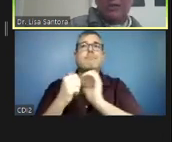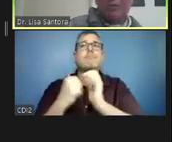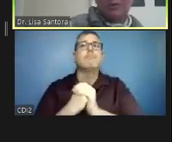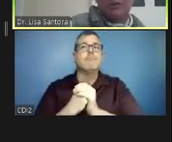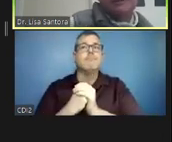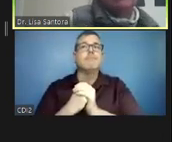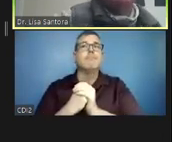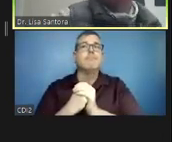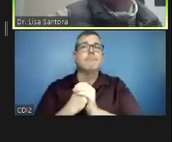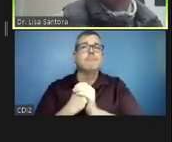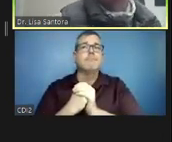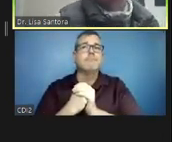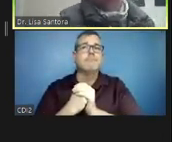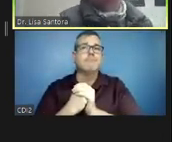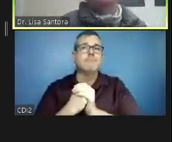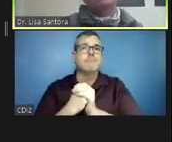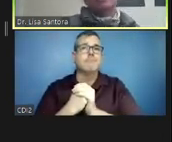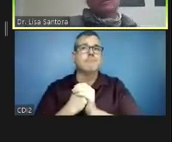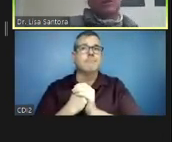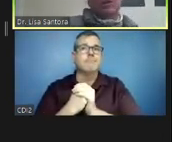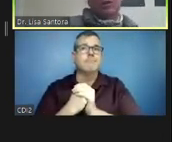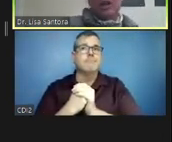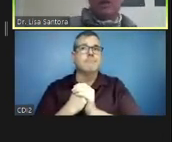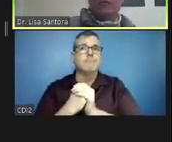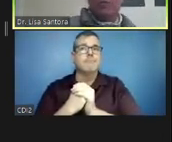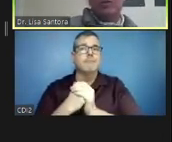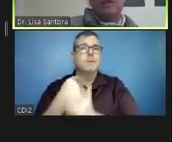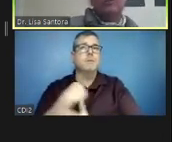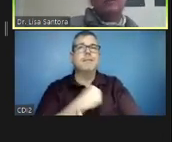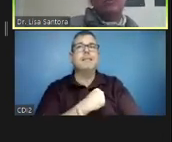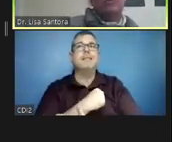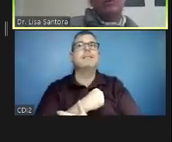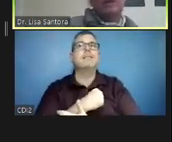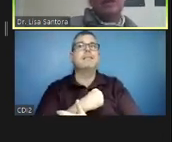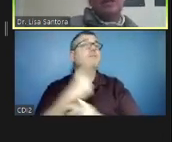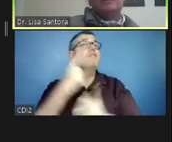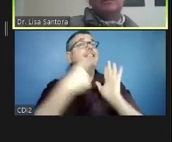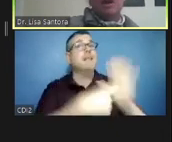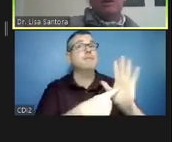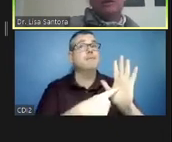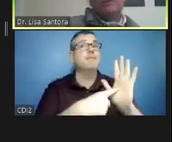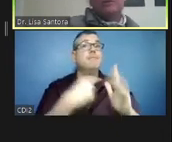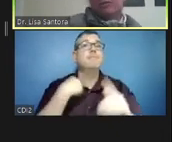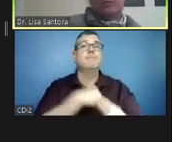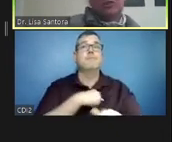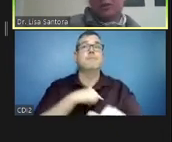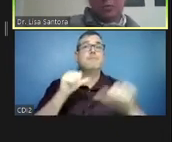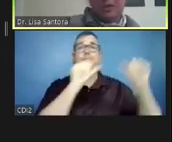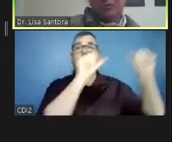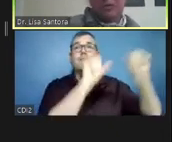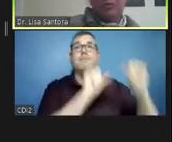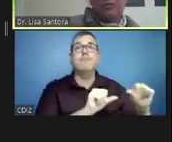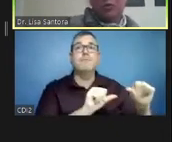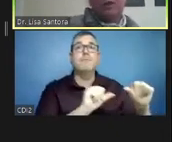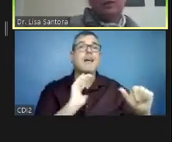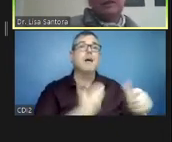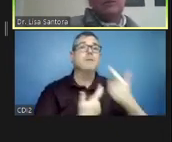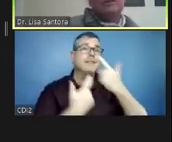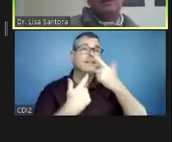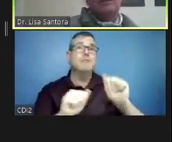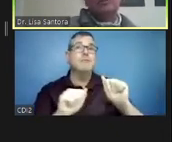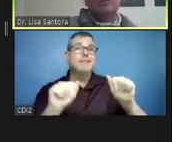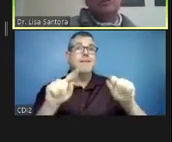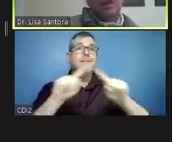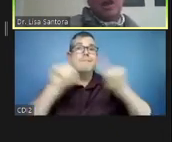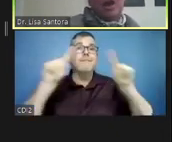oversight, for example, when we posted our JOT form or interest form, we did not, it was just an omission. We moved so quickly, and we